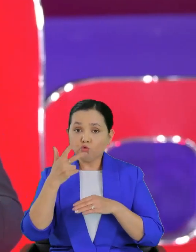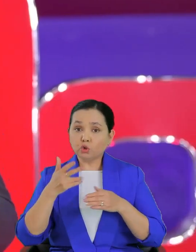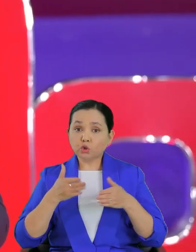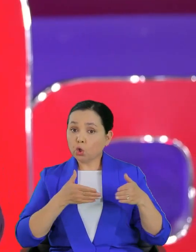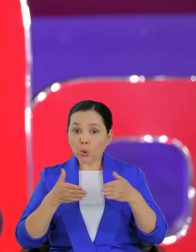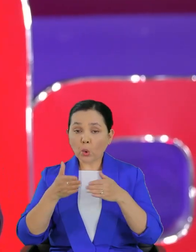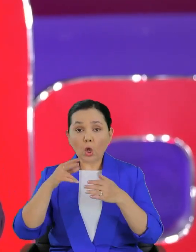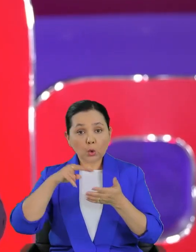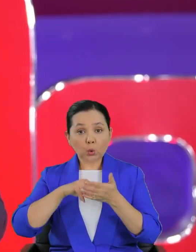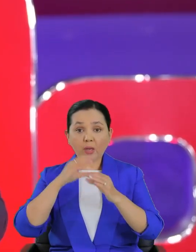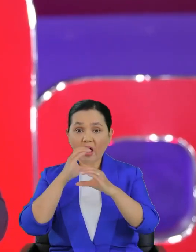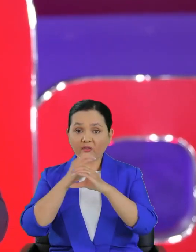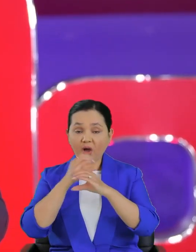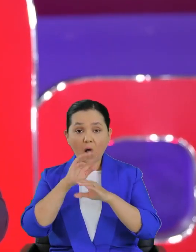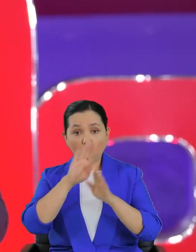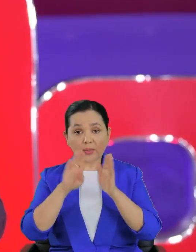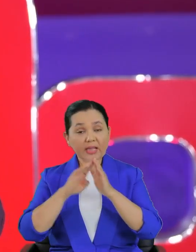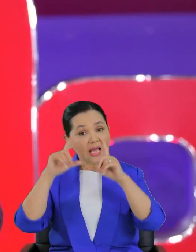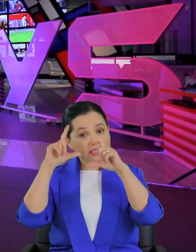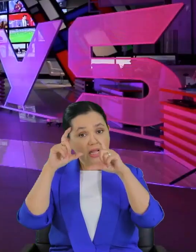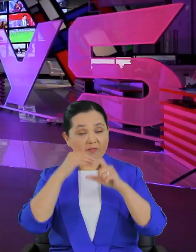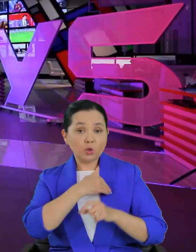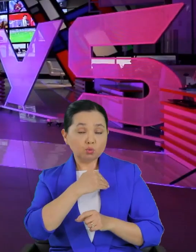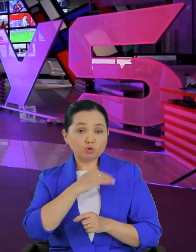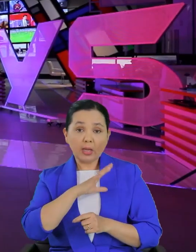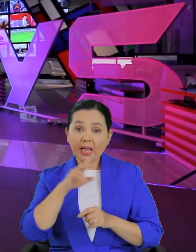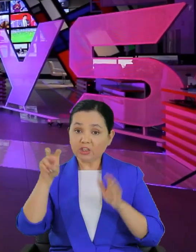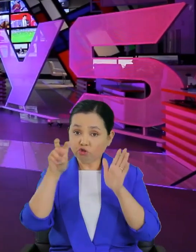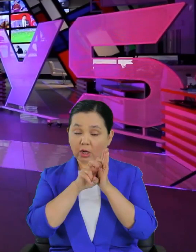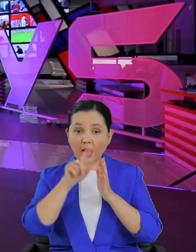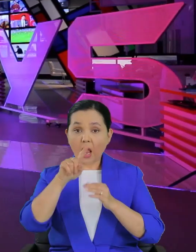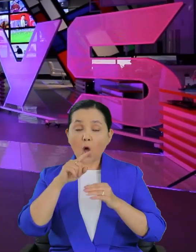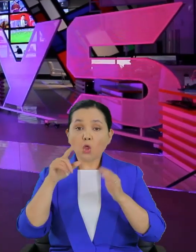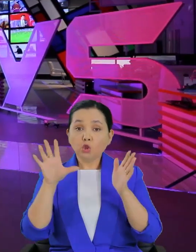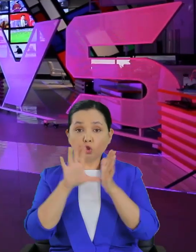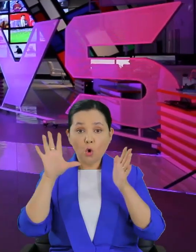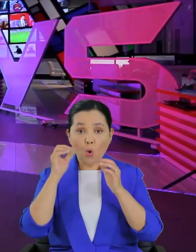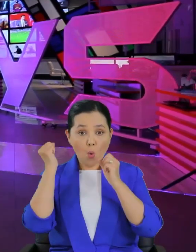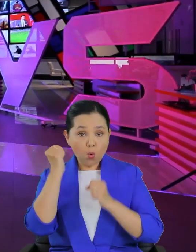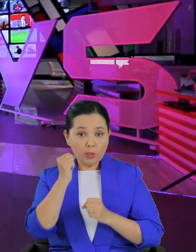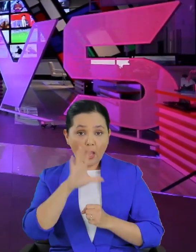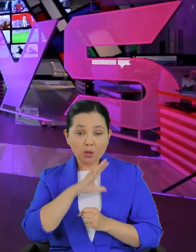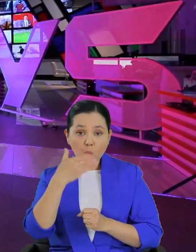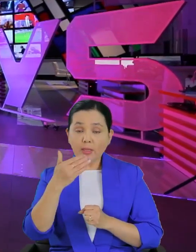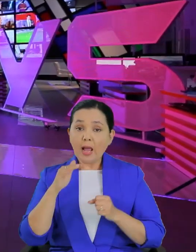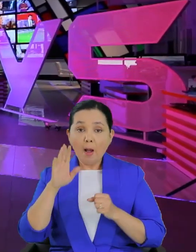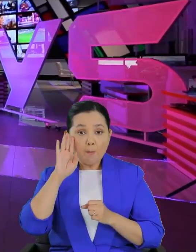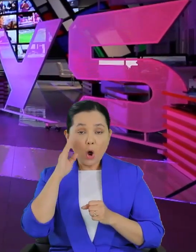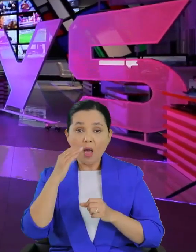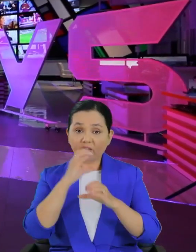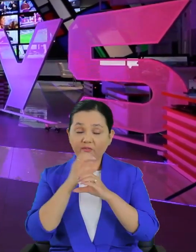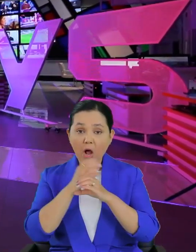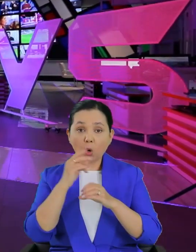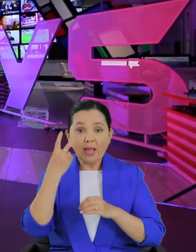yo'lida turgan vagon ostida selfiga tushish maqsadida chiqqanida yuqori kuchlanishli tok urgan uni. Ma'lum qilinishicha bolani vagon